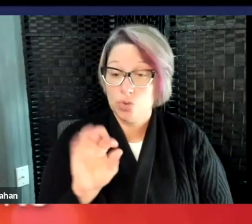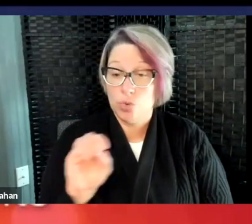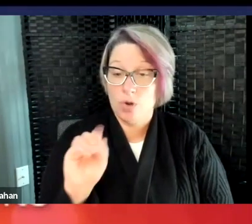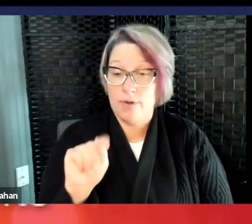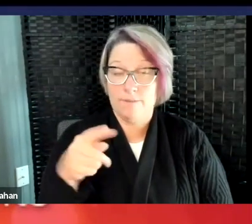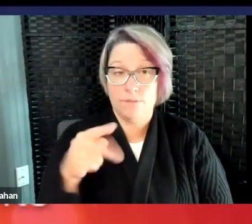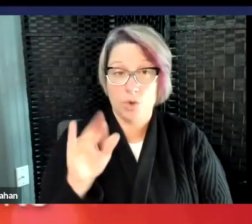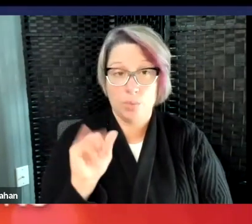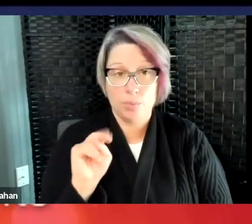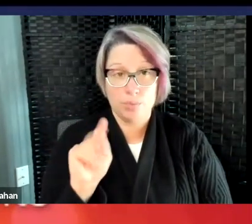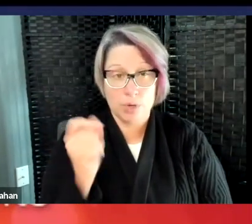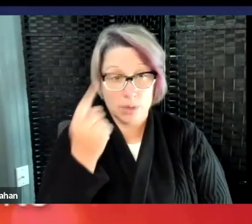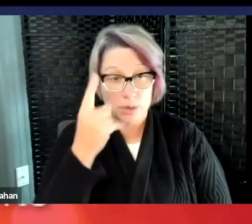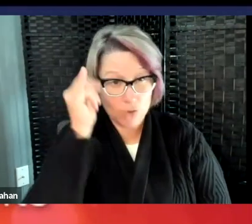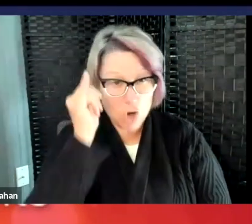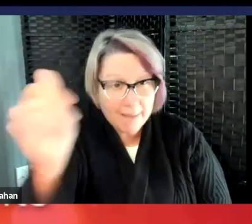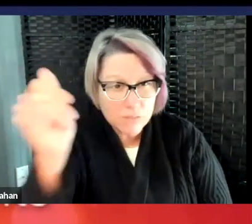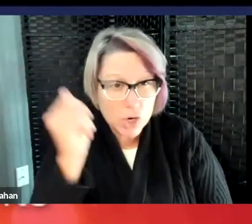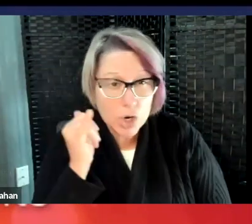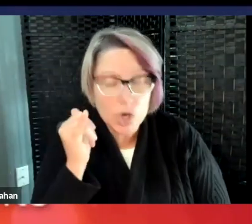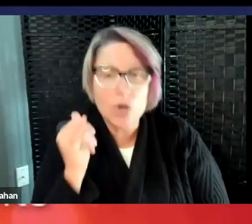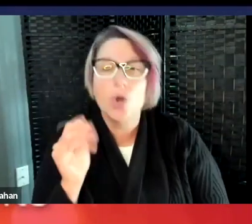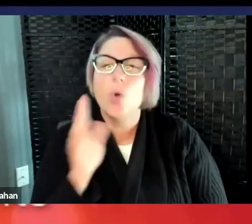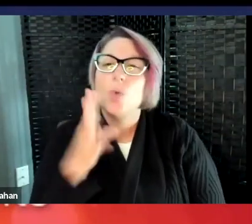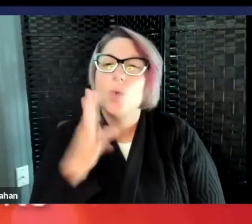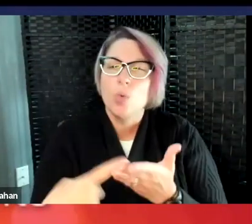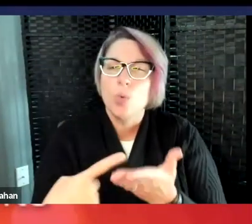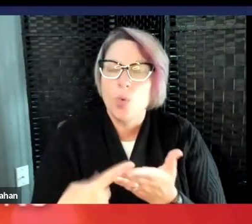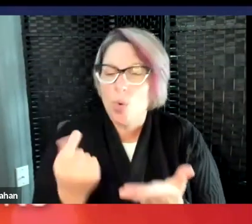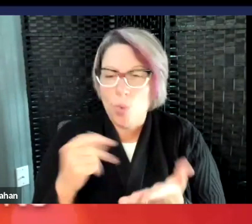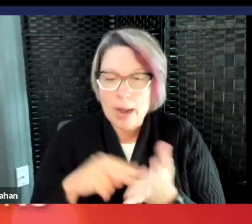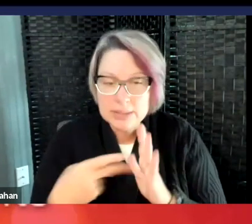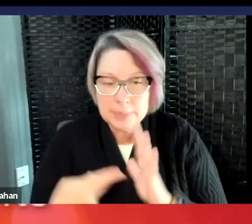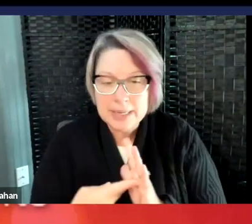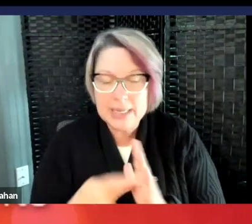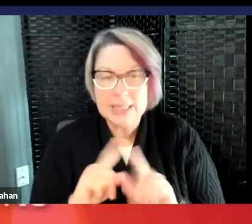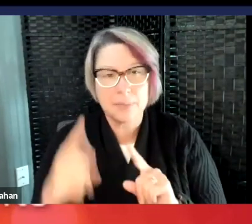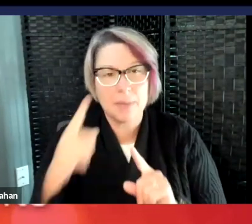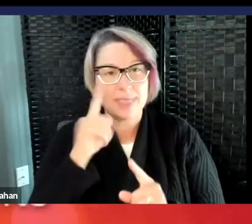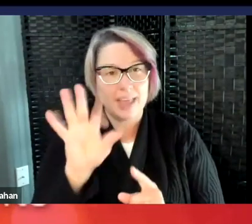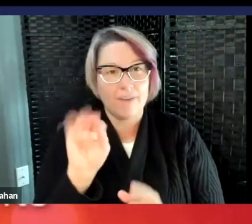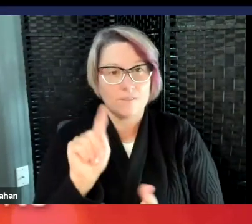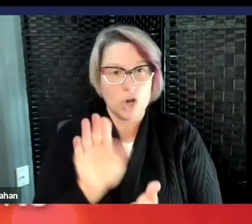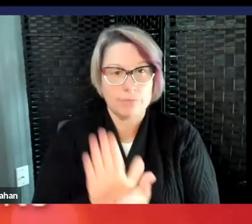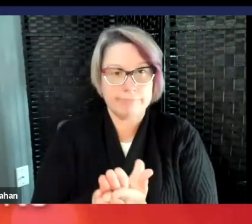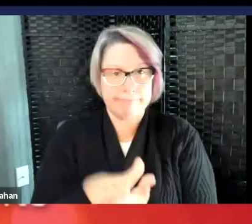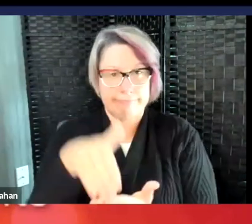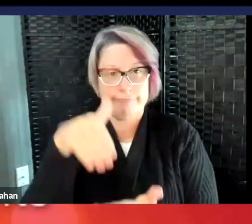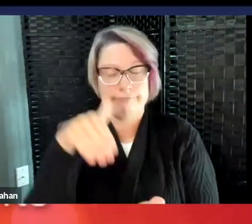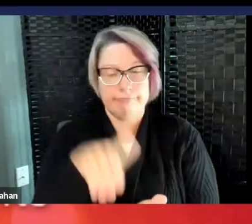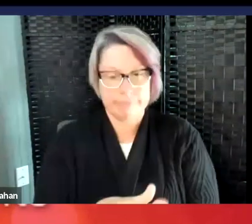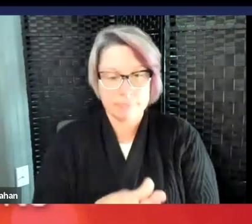we'll talk about what a digital footprint means, but think about a footprint, right? Close your eyes and imagine your